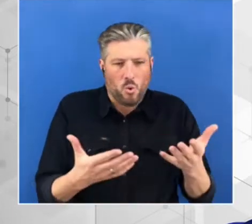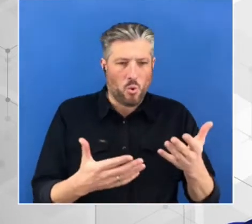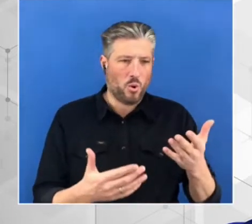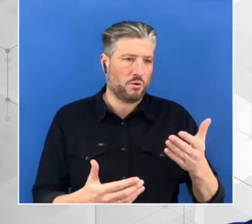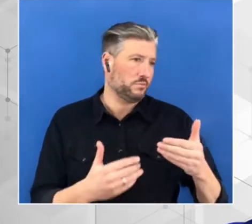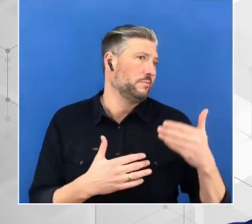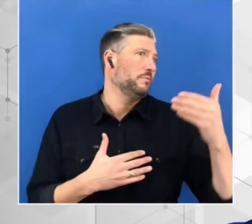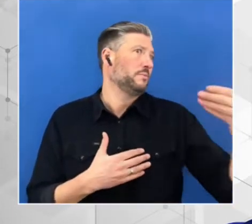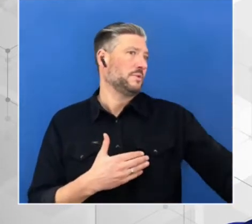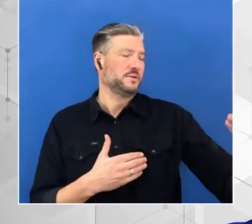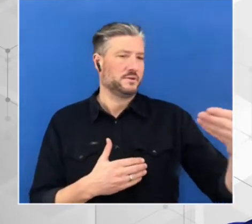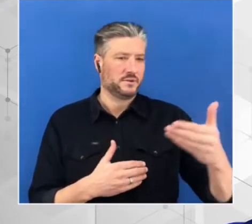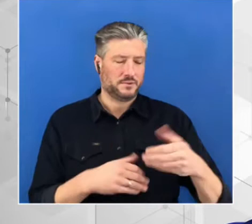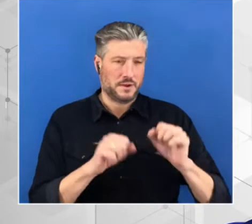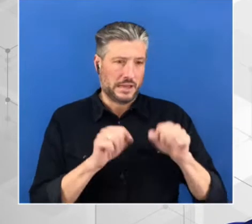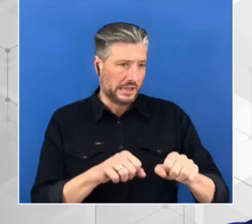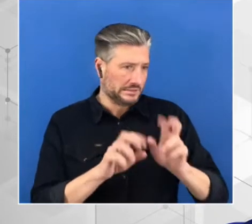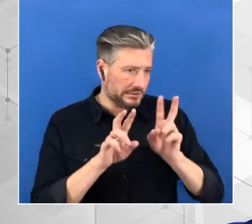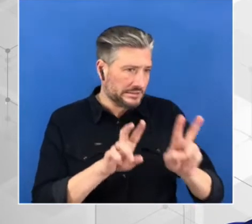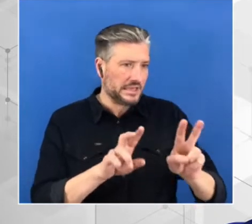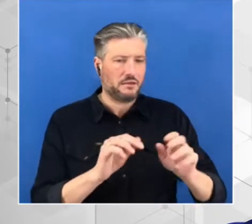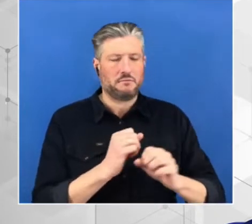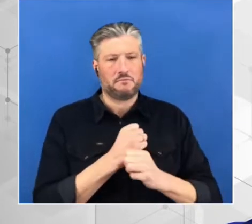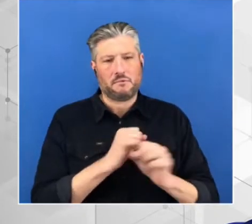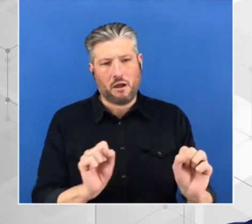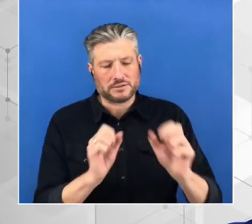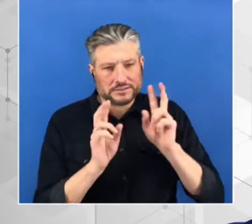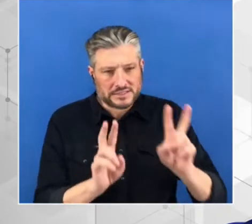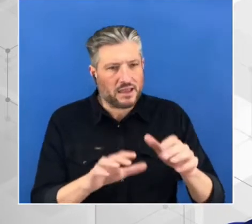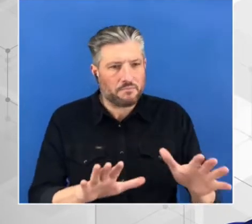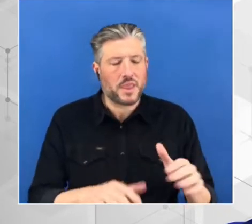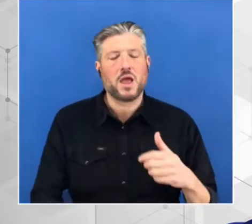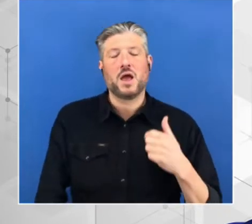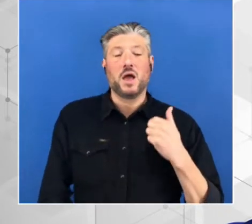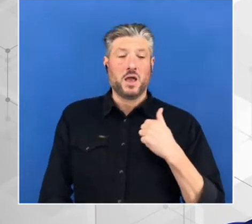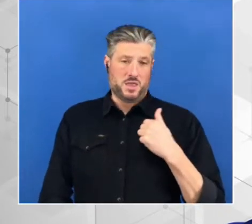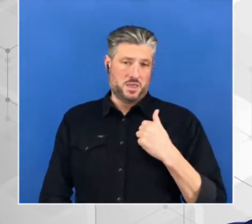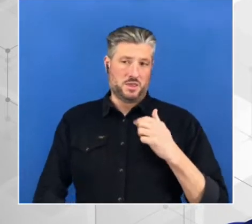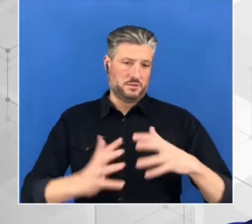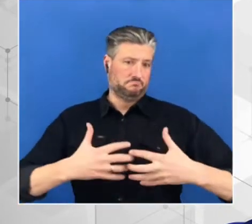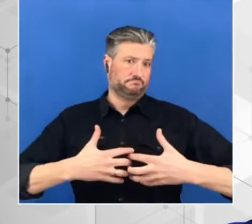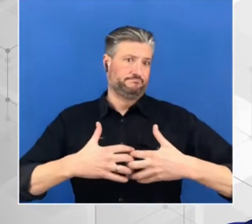When we create our online shops, our online businesses in the website,